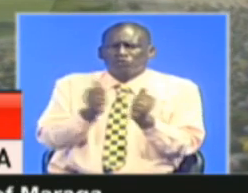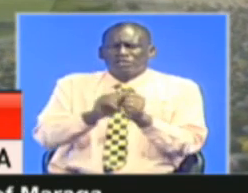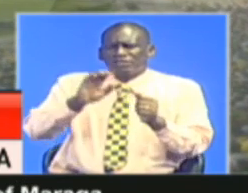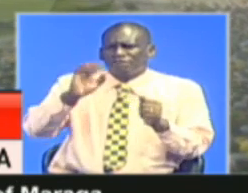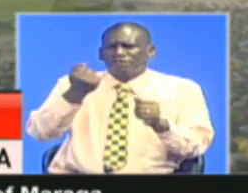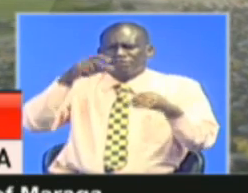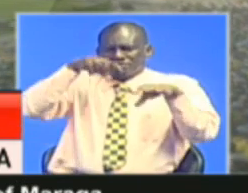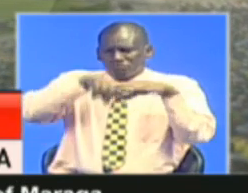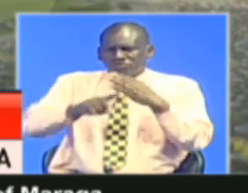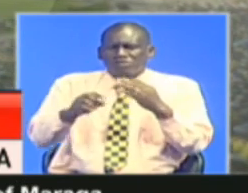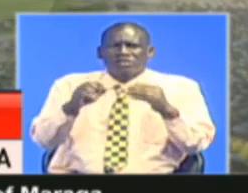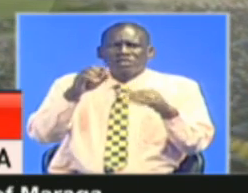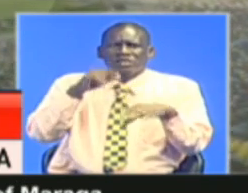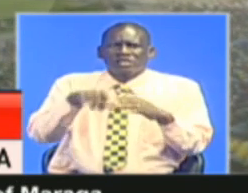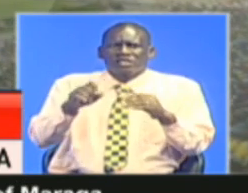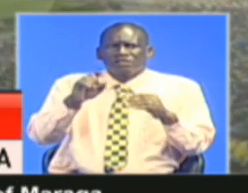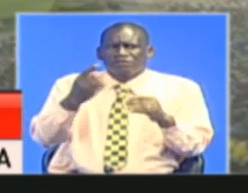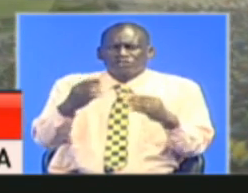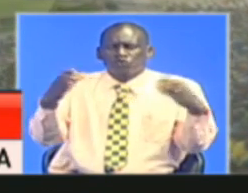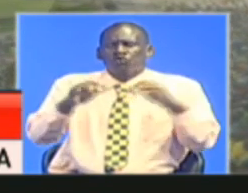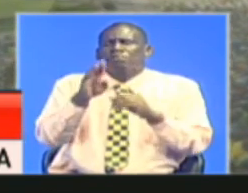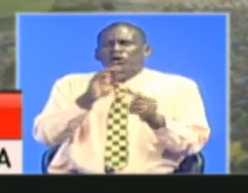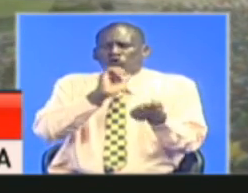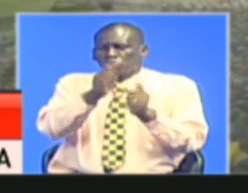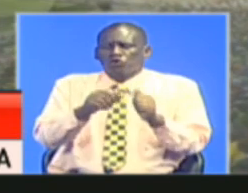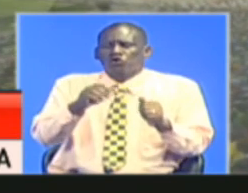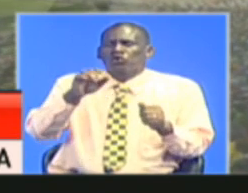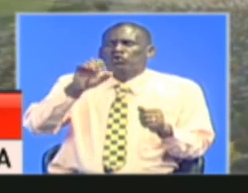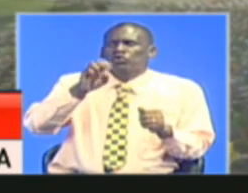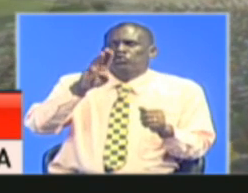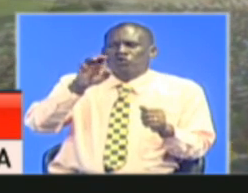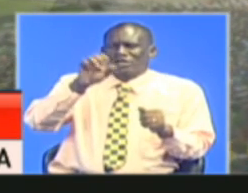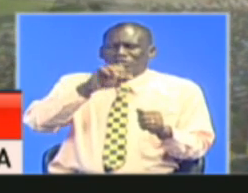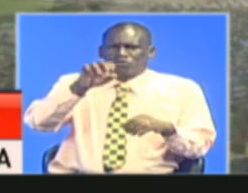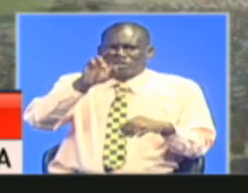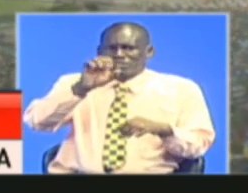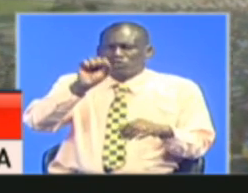fifth. In the opening Group B match, Swaziland beat Mauritius 3-0.